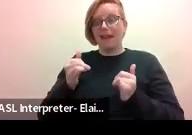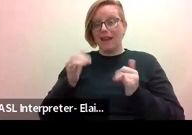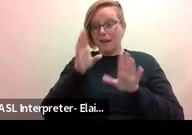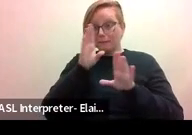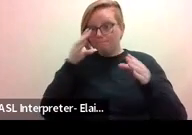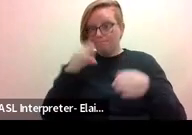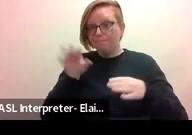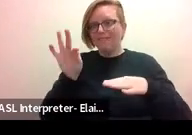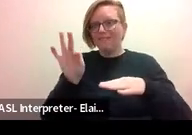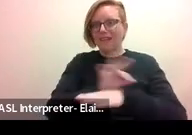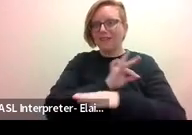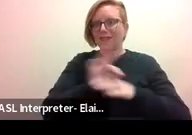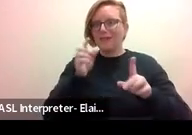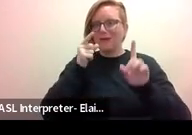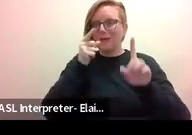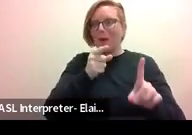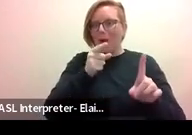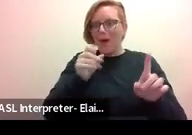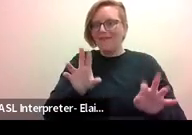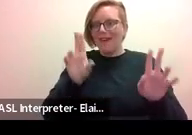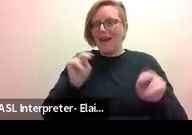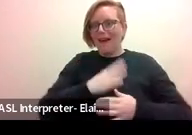goals because that's fun.